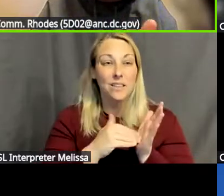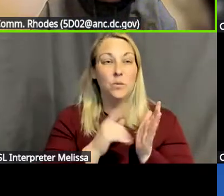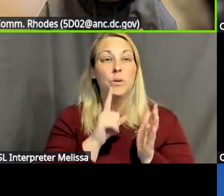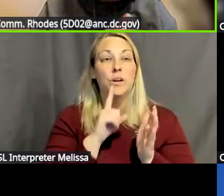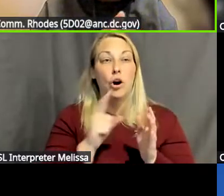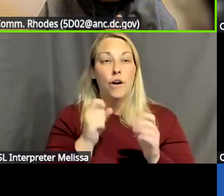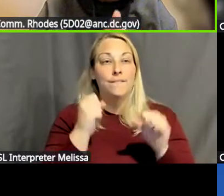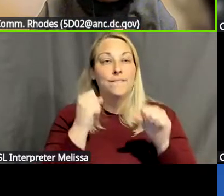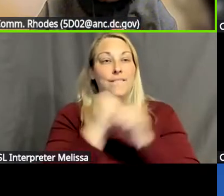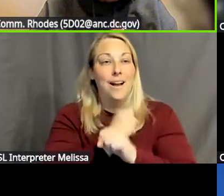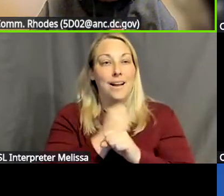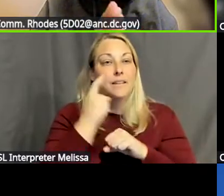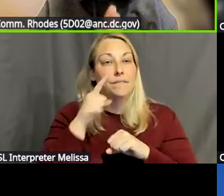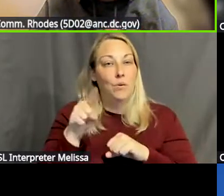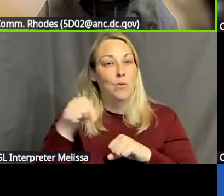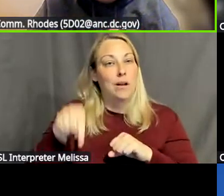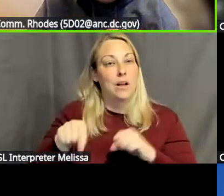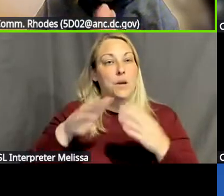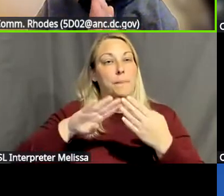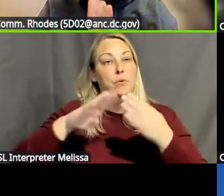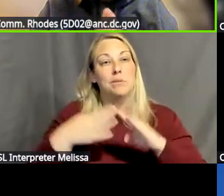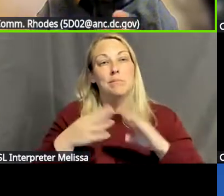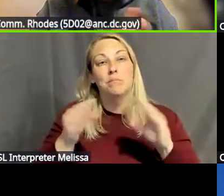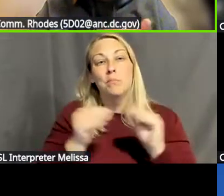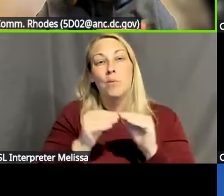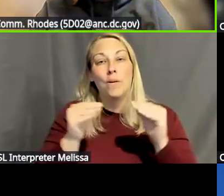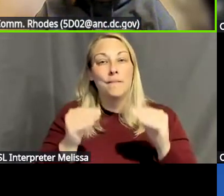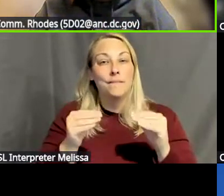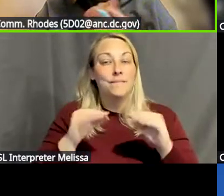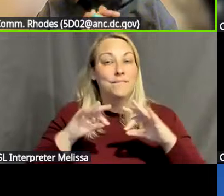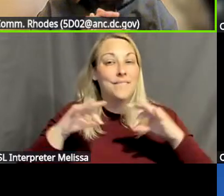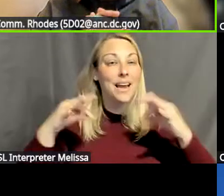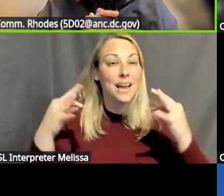a family-friendly community. Right now,